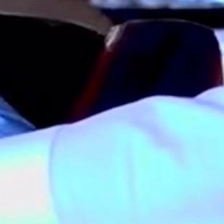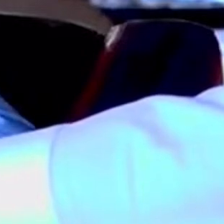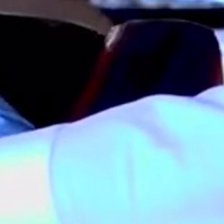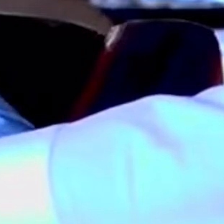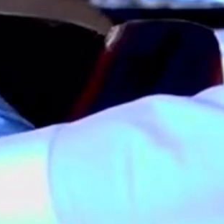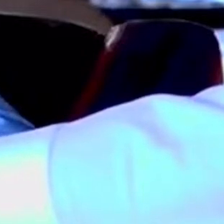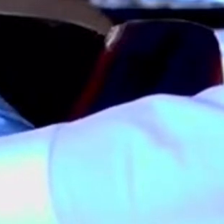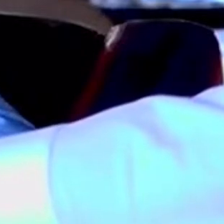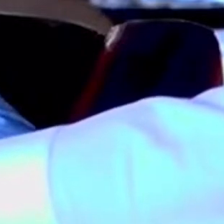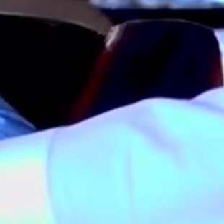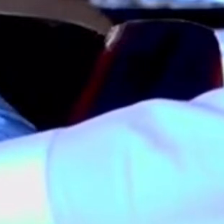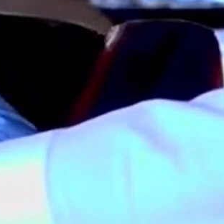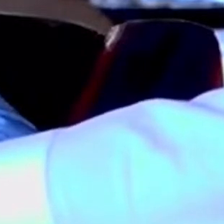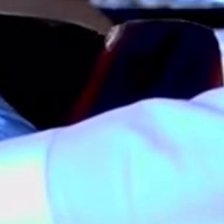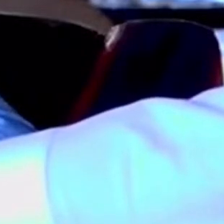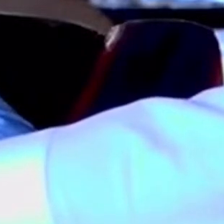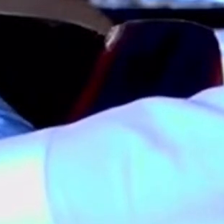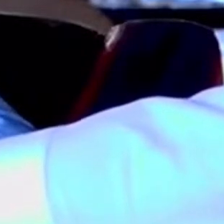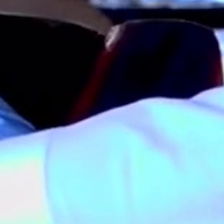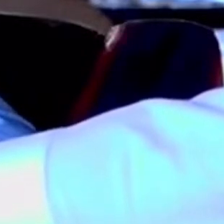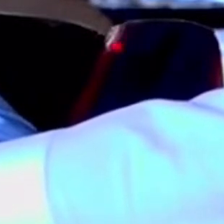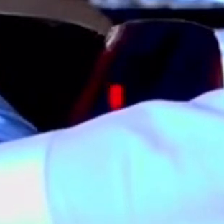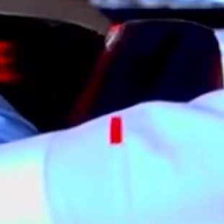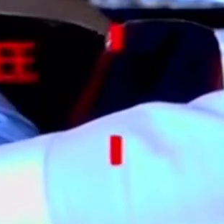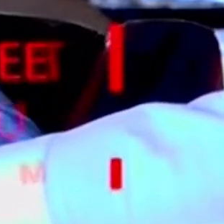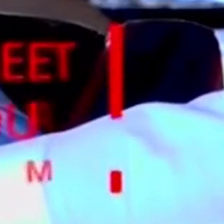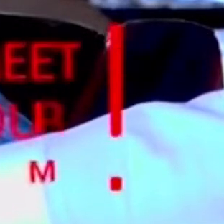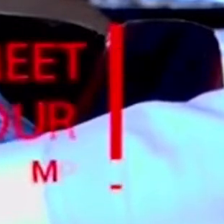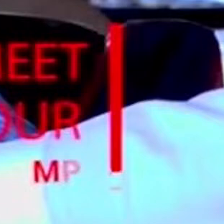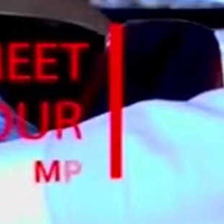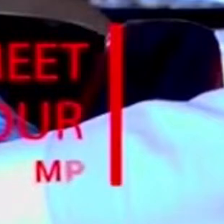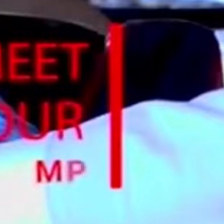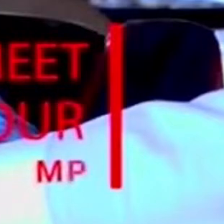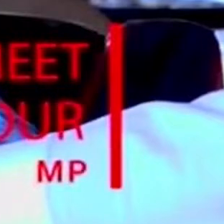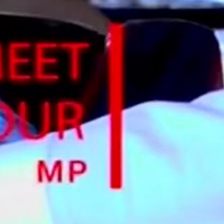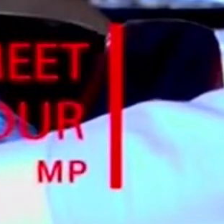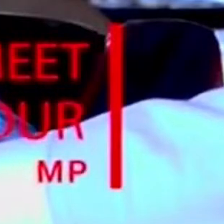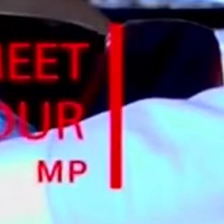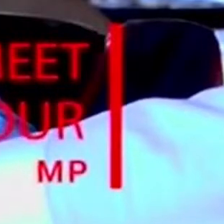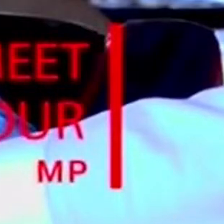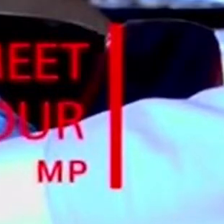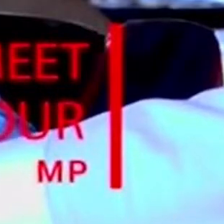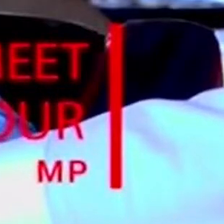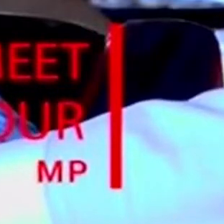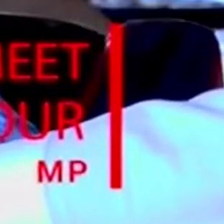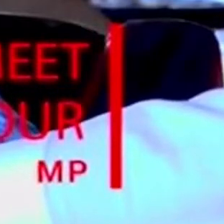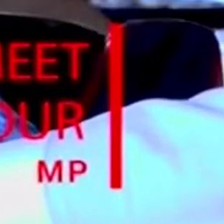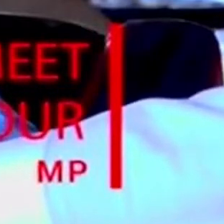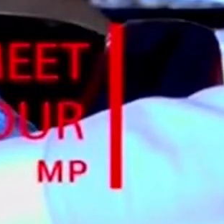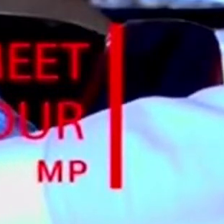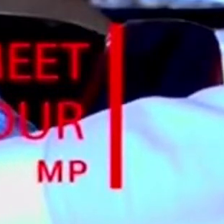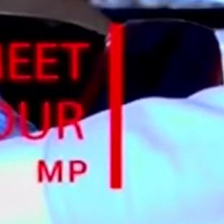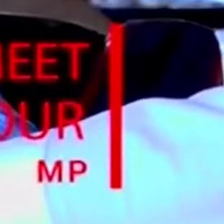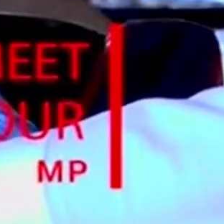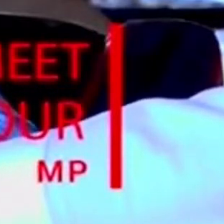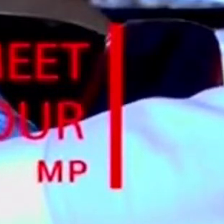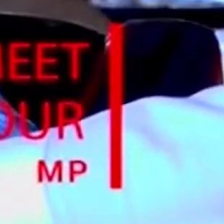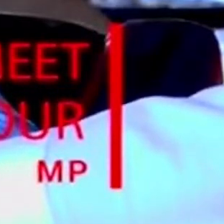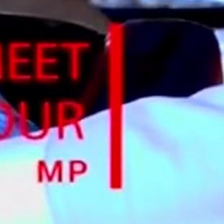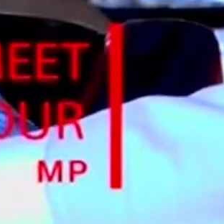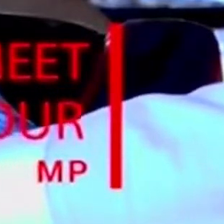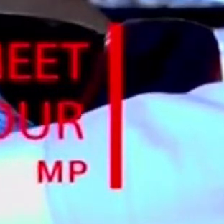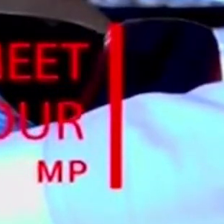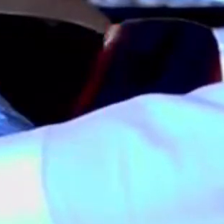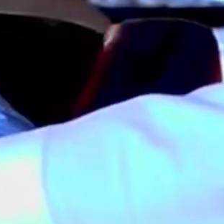park, that is North Luangwa National Park, and in two chiefdoms, that is Mkungule and Nawada chiefdoms. Also, it is the one that